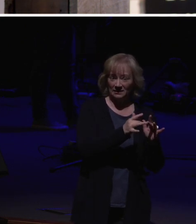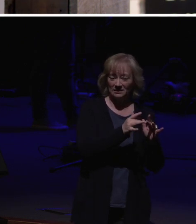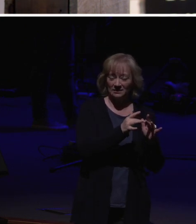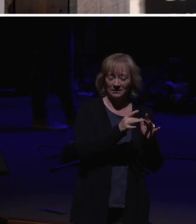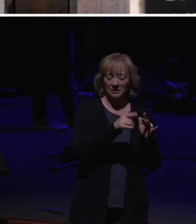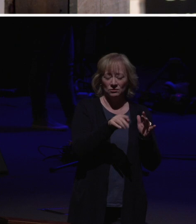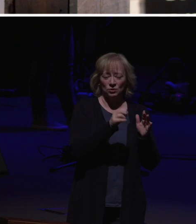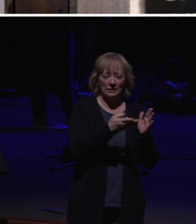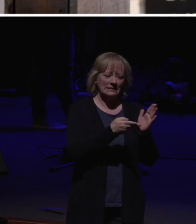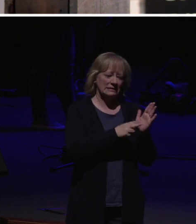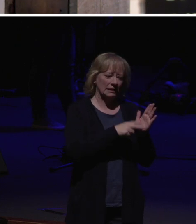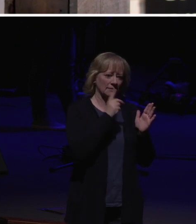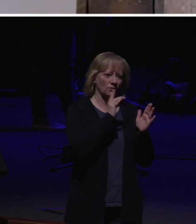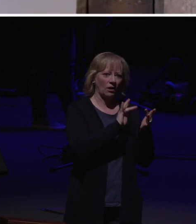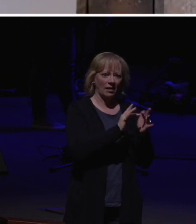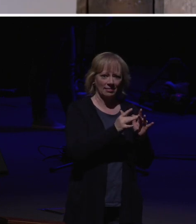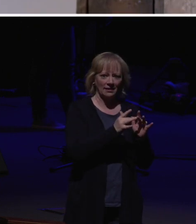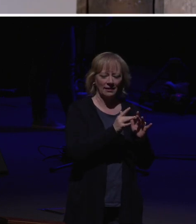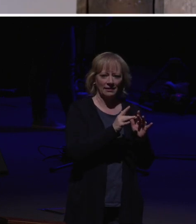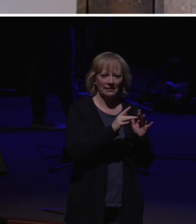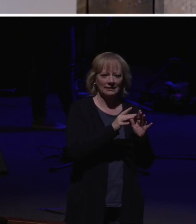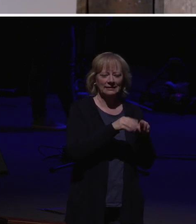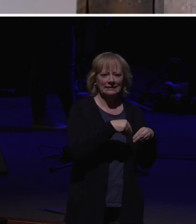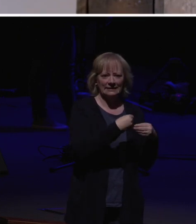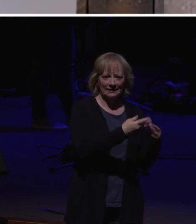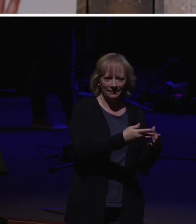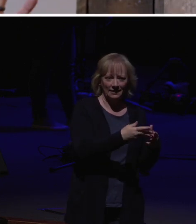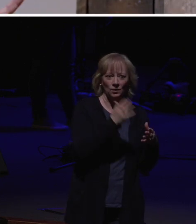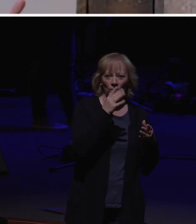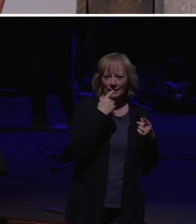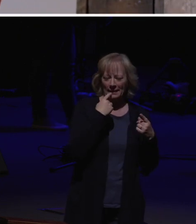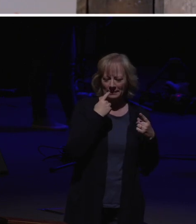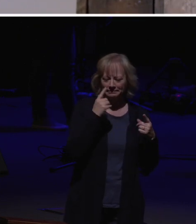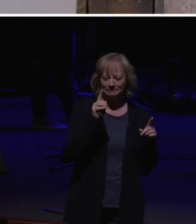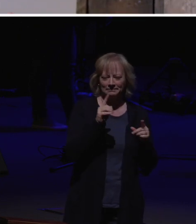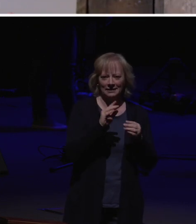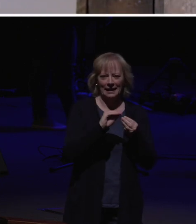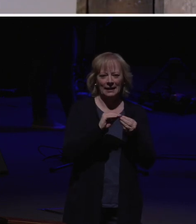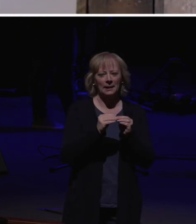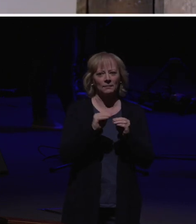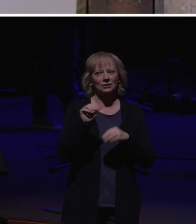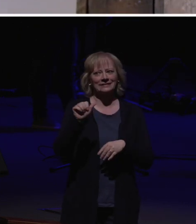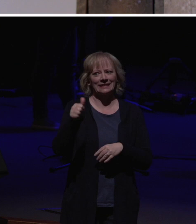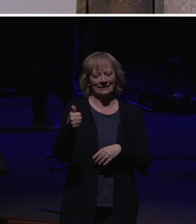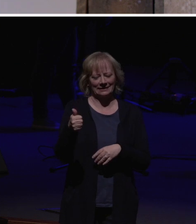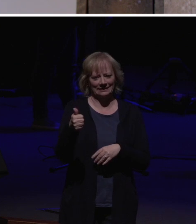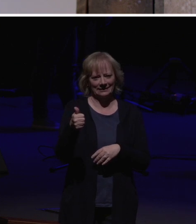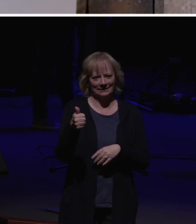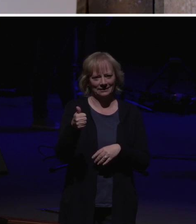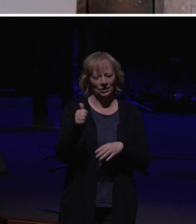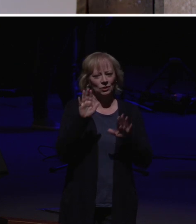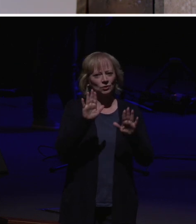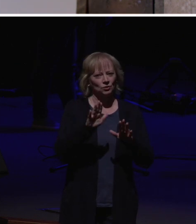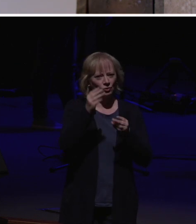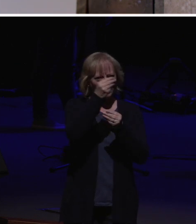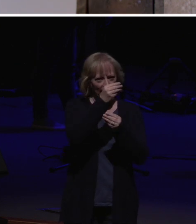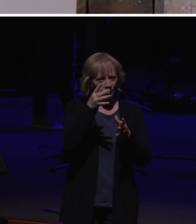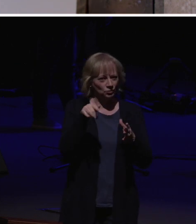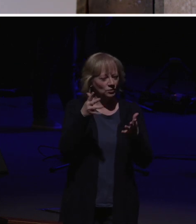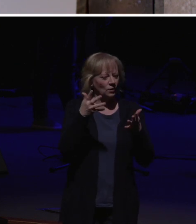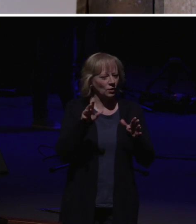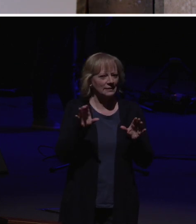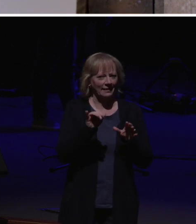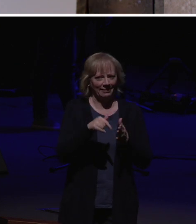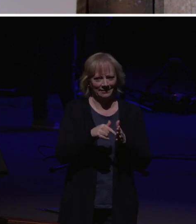giving, and make just that happen. And drum roll please, number 10. Here's the great news. You've already done